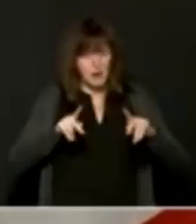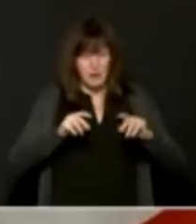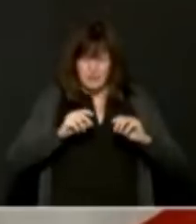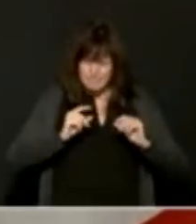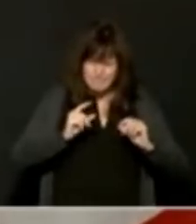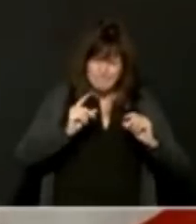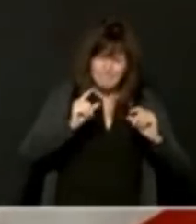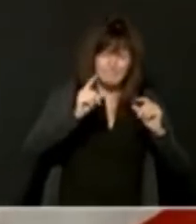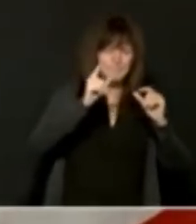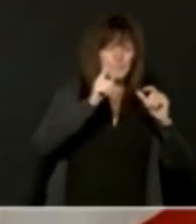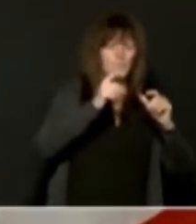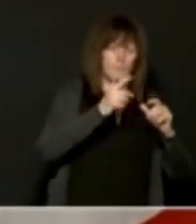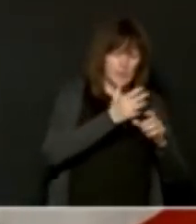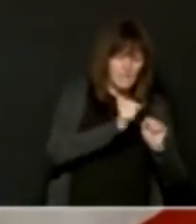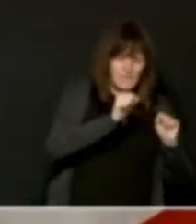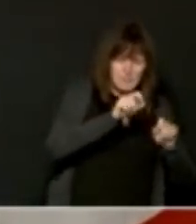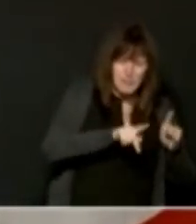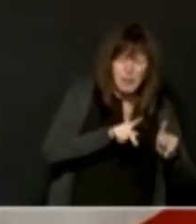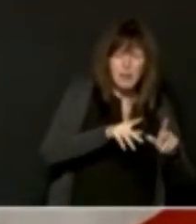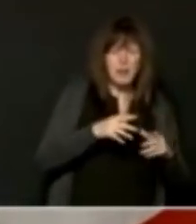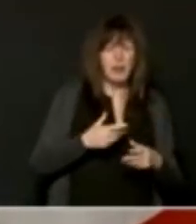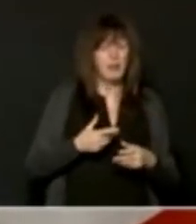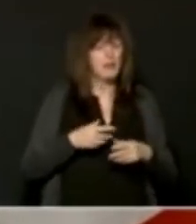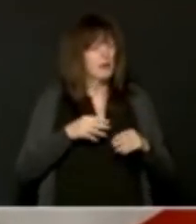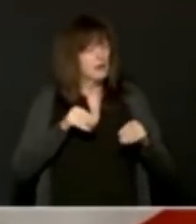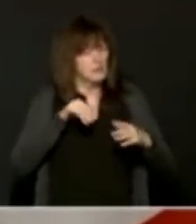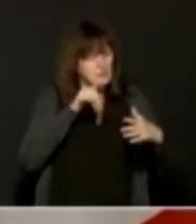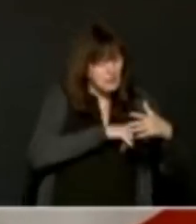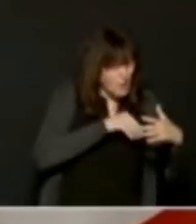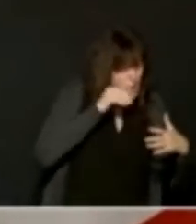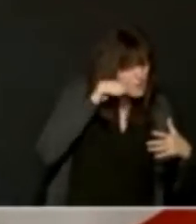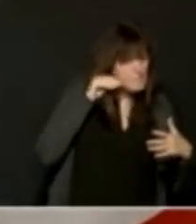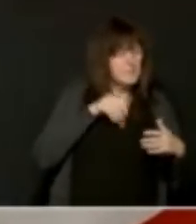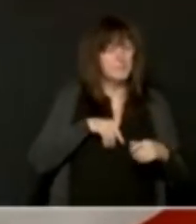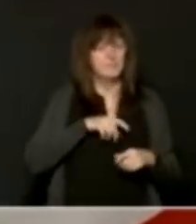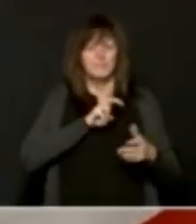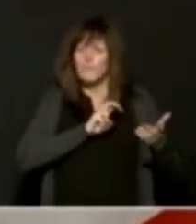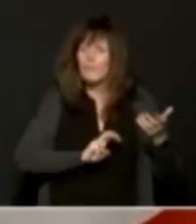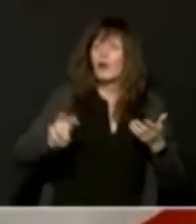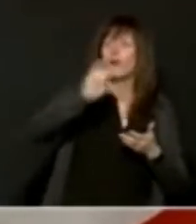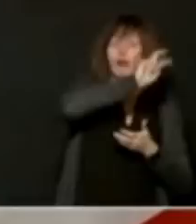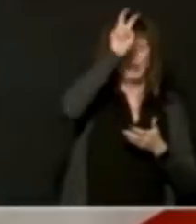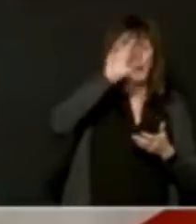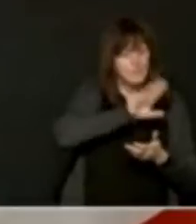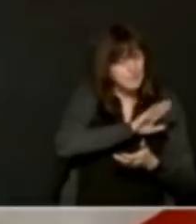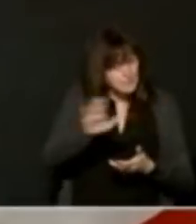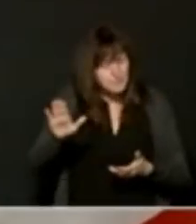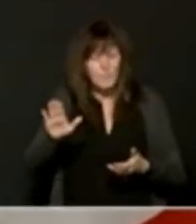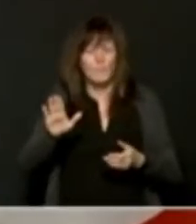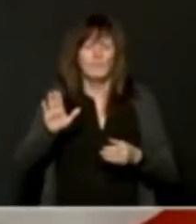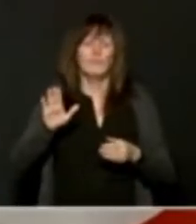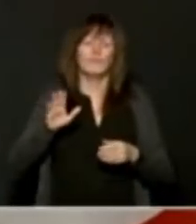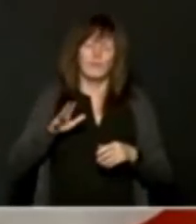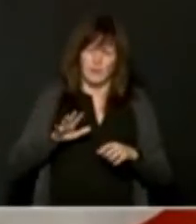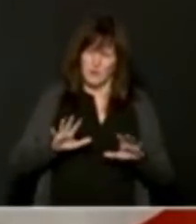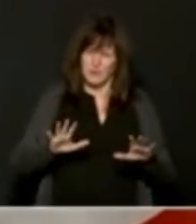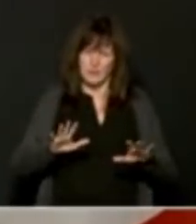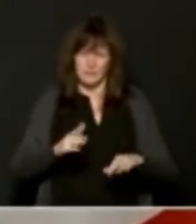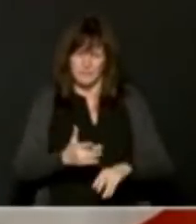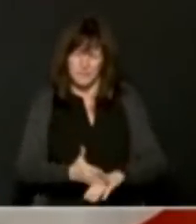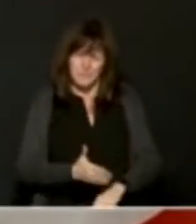your mobility as much as you can. While we have seen some improvement, it wasn't very long ago that